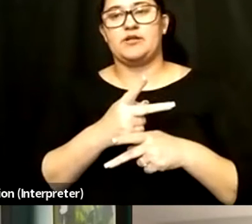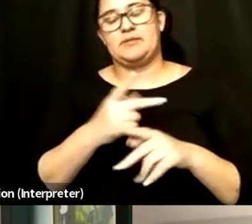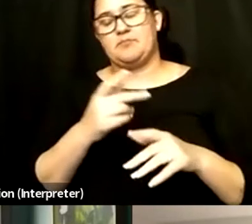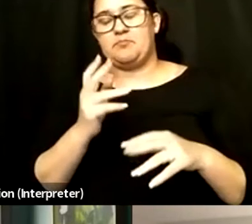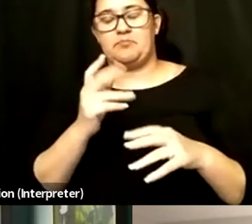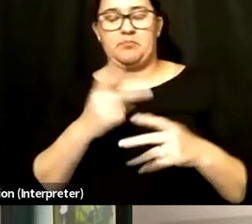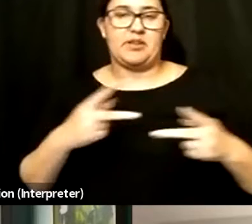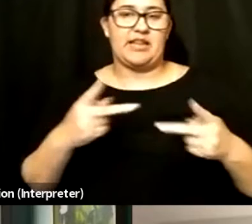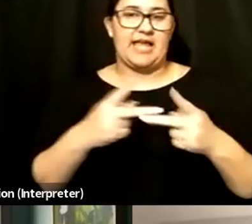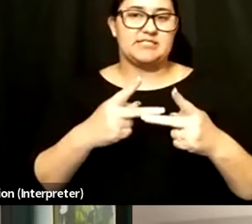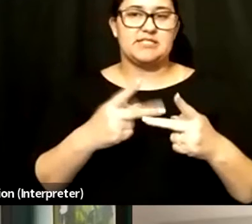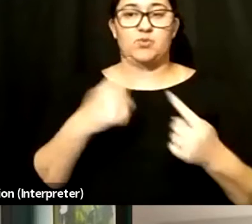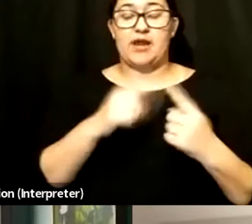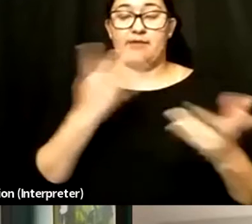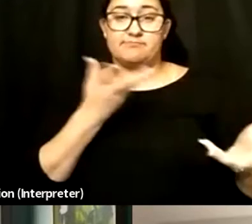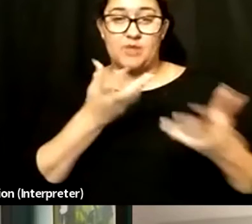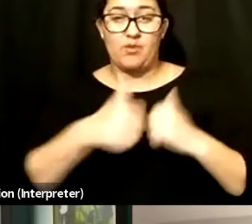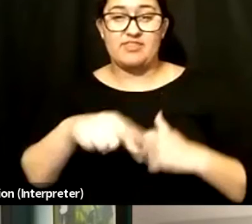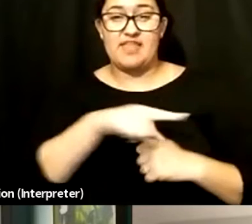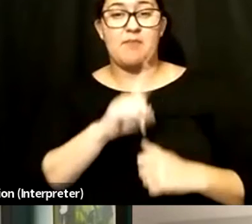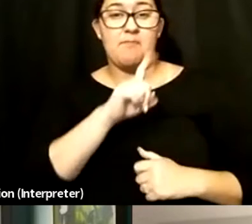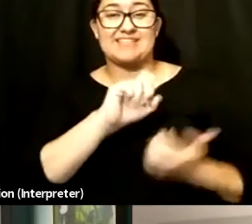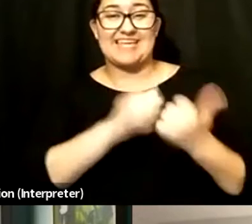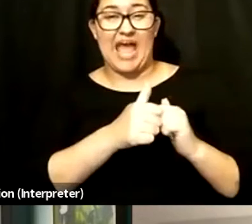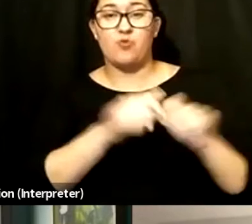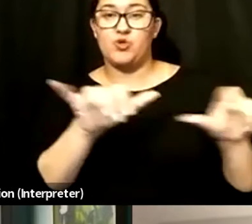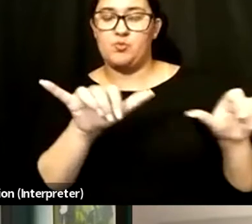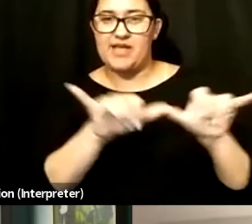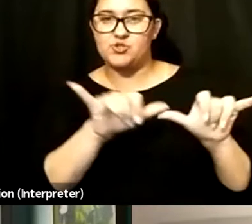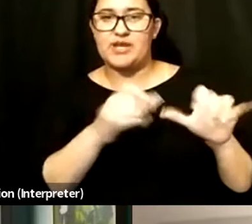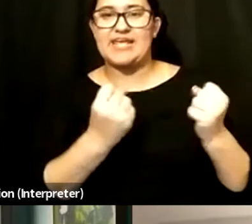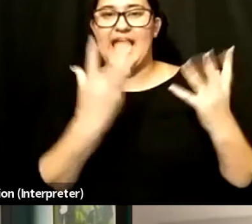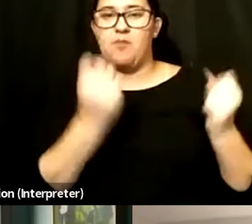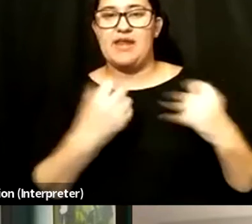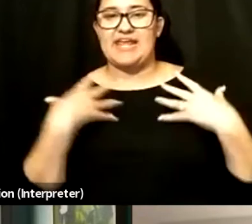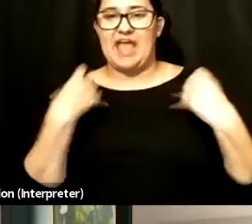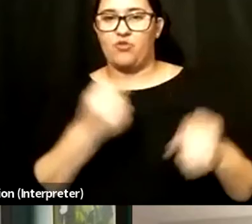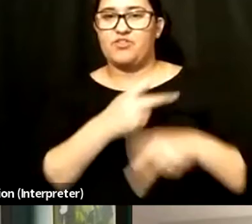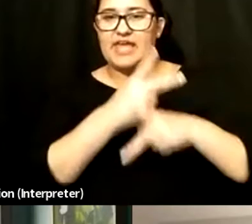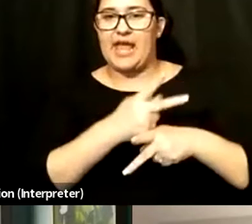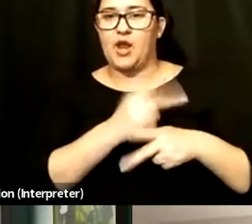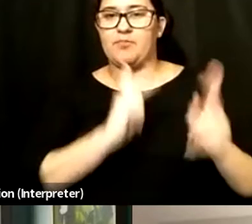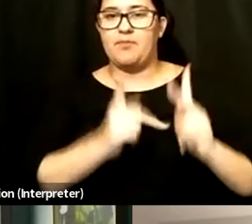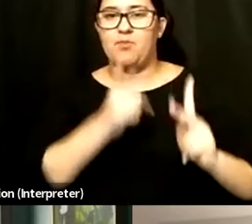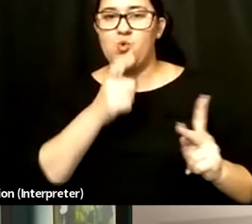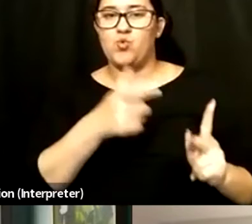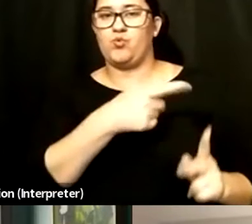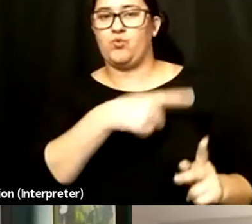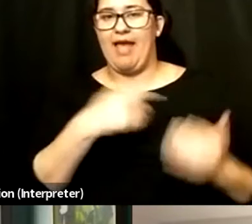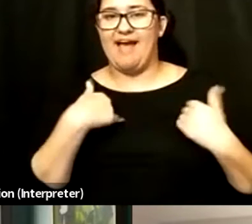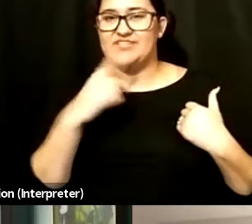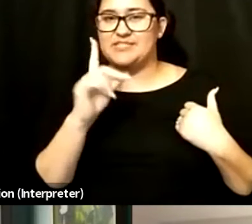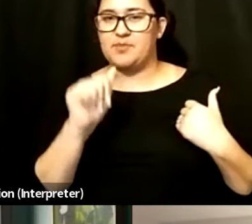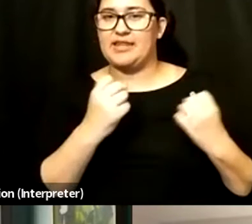I'm also asking them, how are you measuring how many healthcare providers with disabilities you're recruiting? How are you supporting